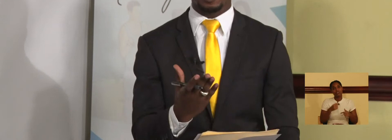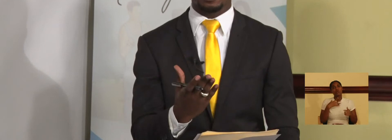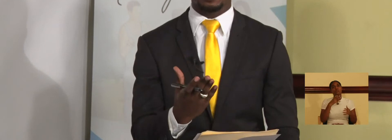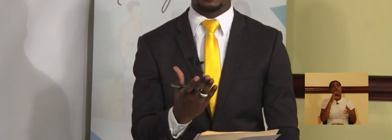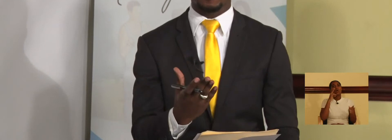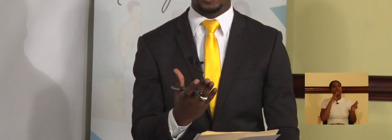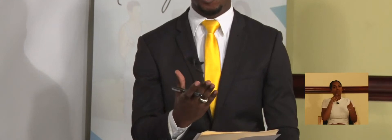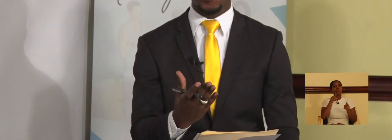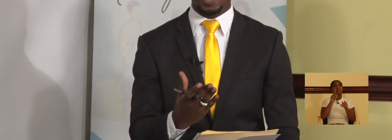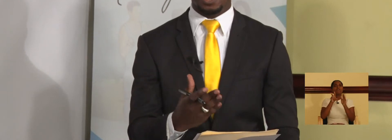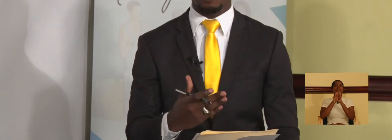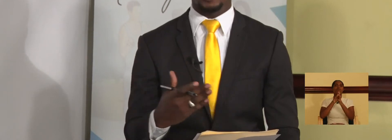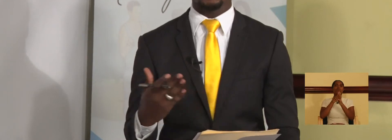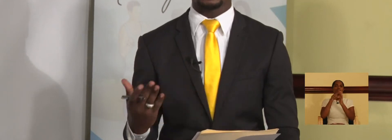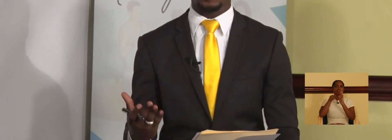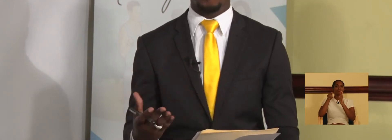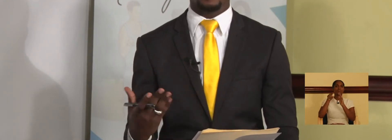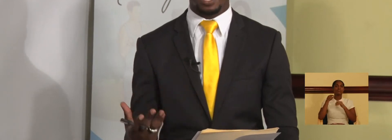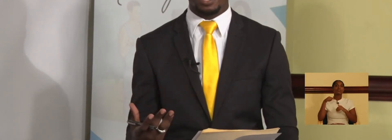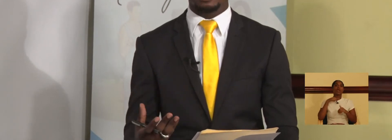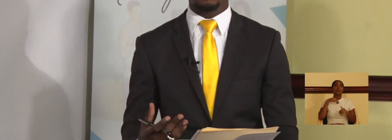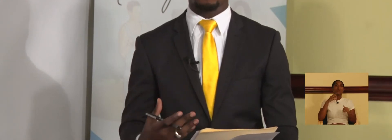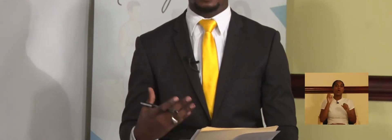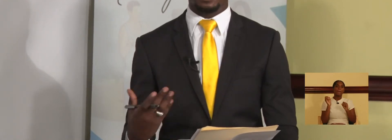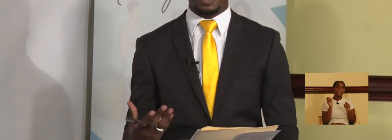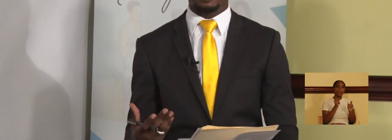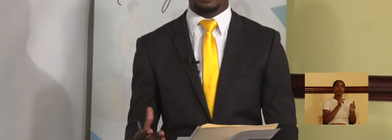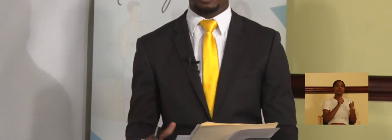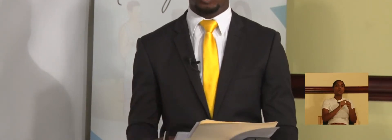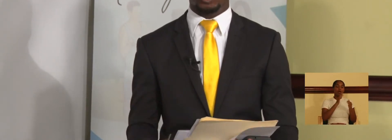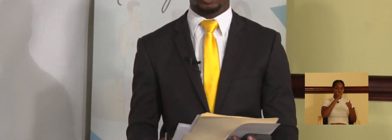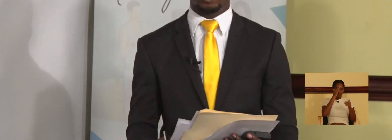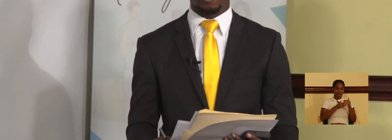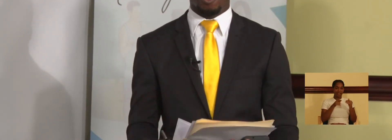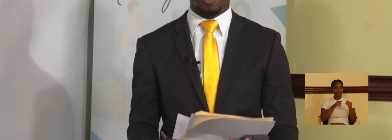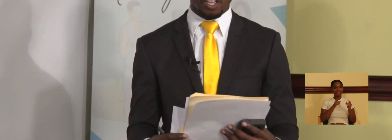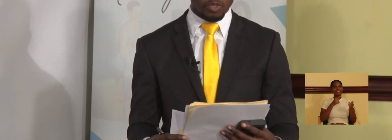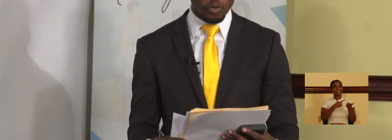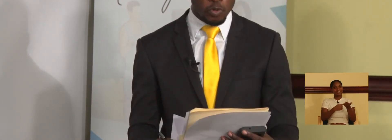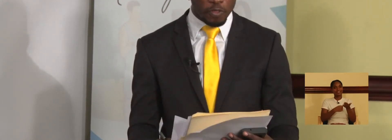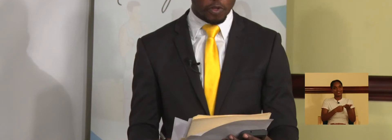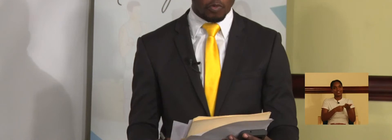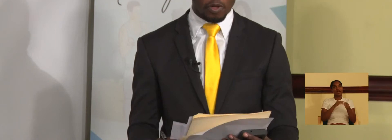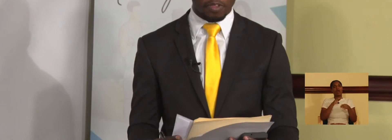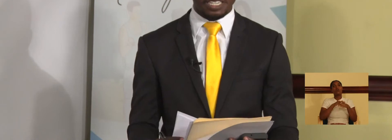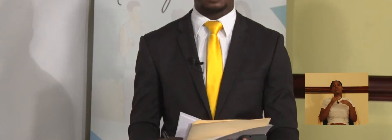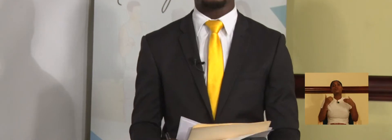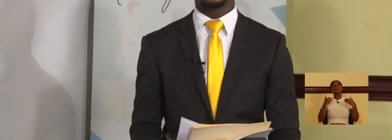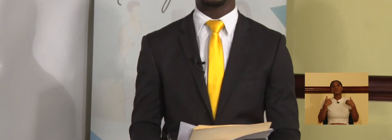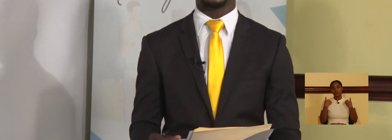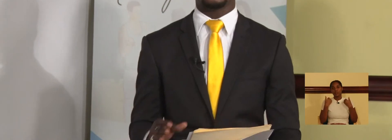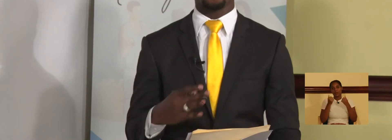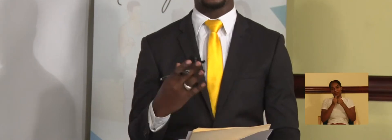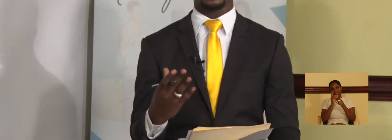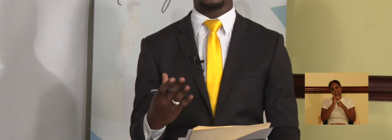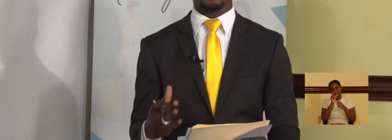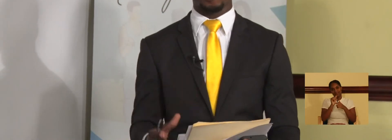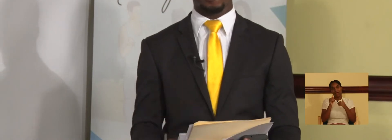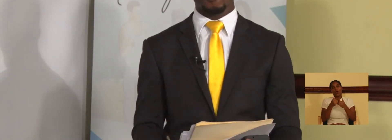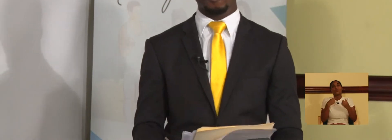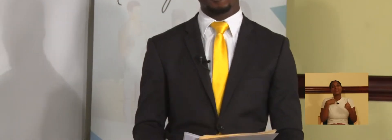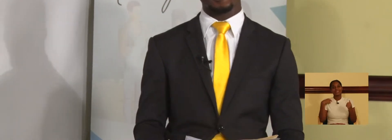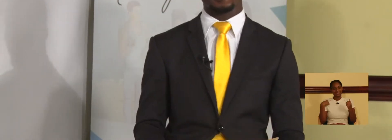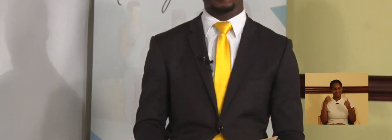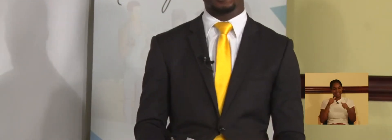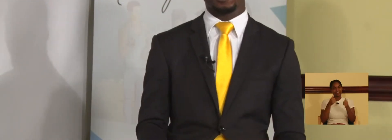take a look at this video, and then we're going to come back to finalize this discussion on youth with disabilities and how we can support